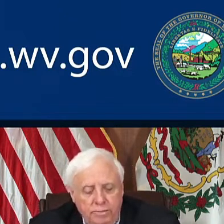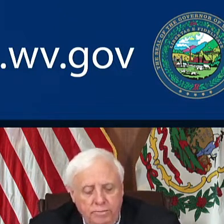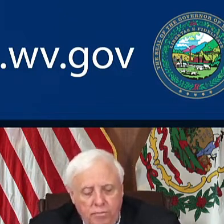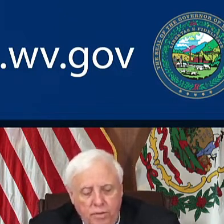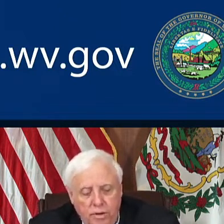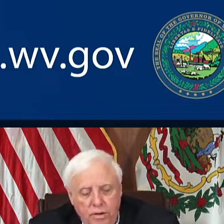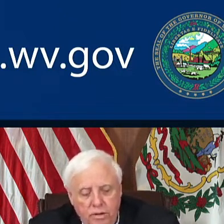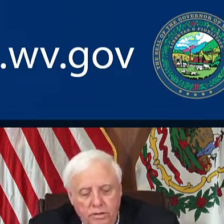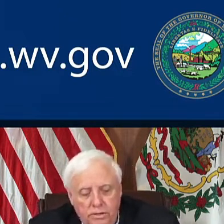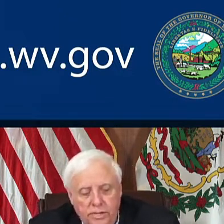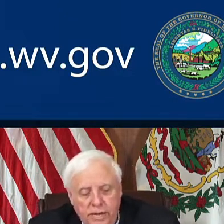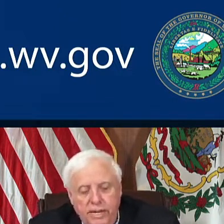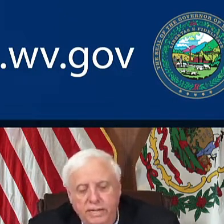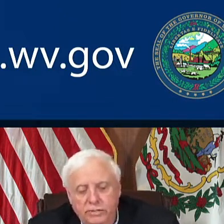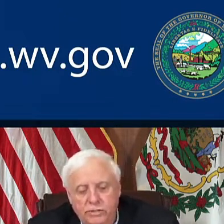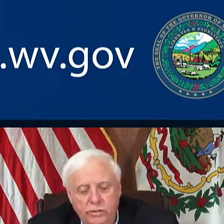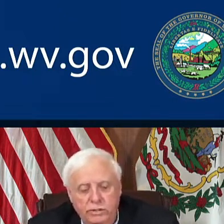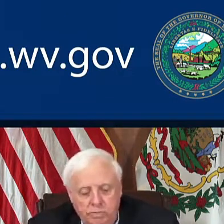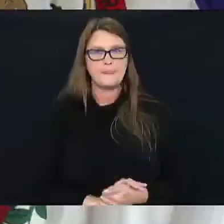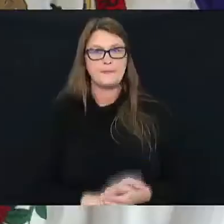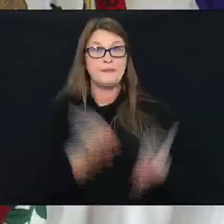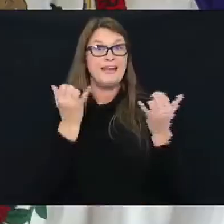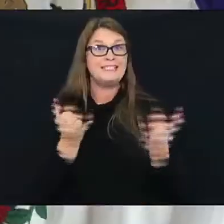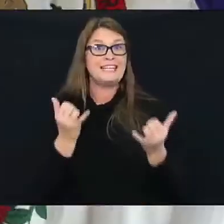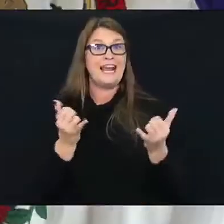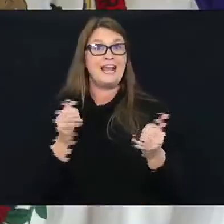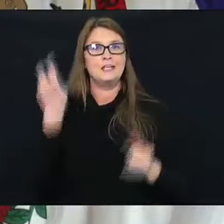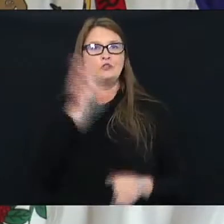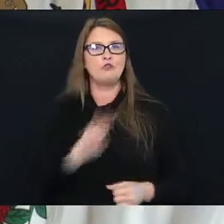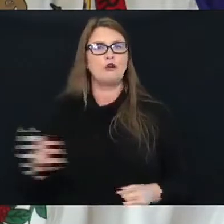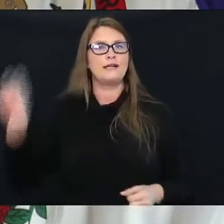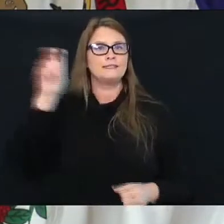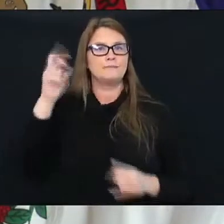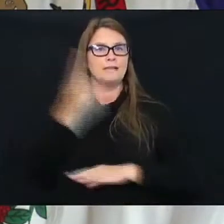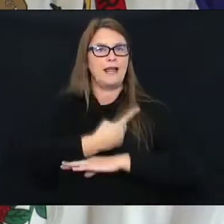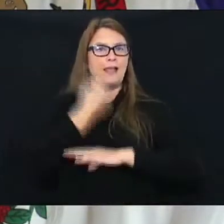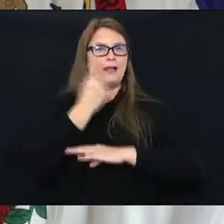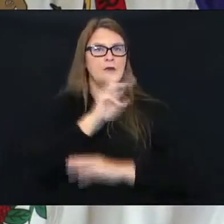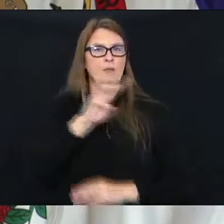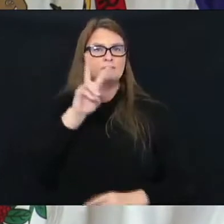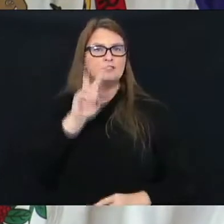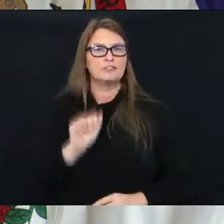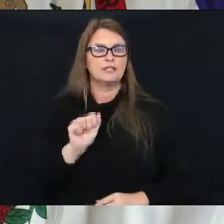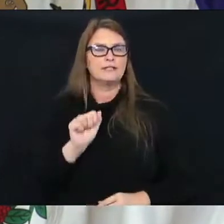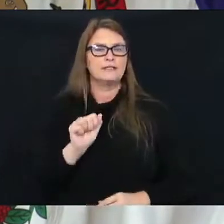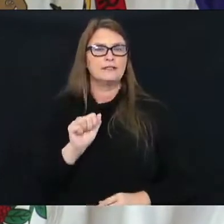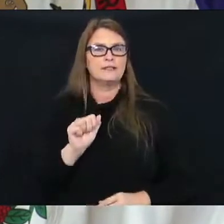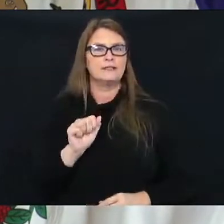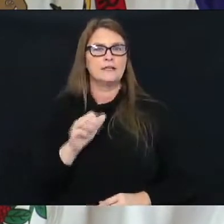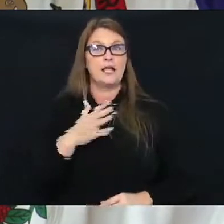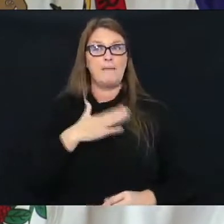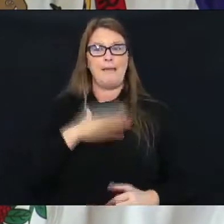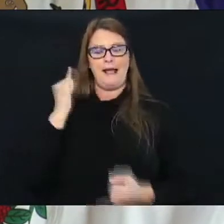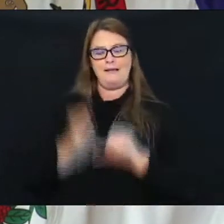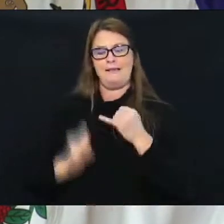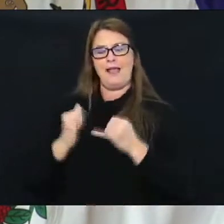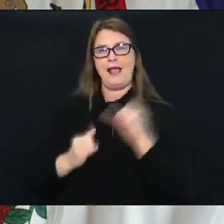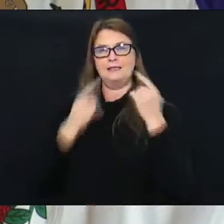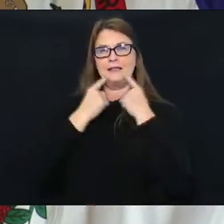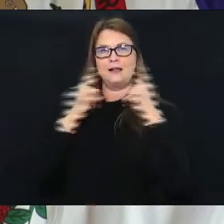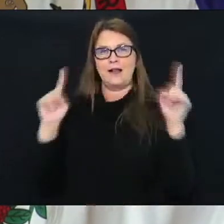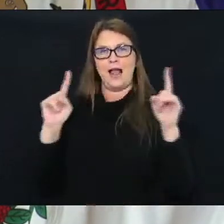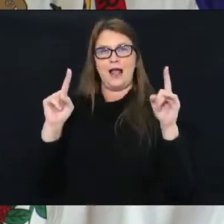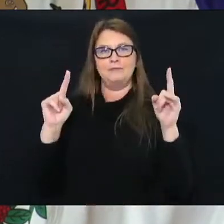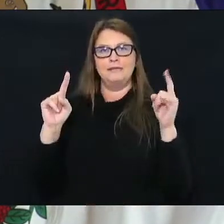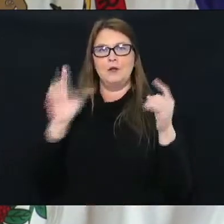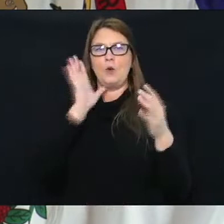Now, today is Tourism Day in West Virginia, and I'm going to delay my last announcement to the last